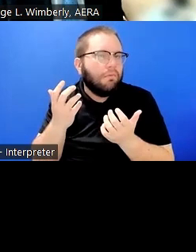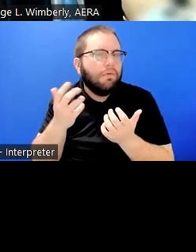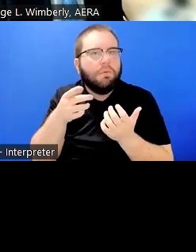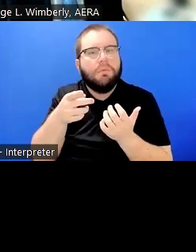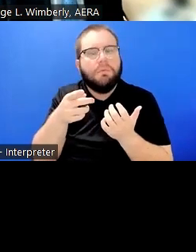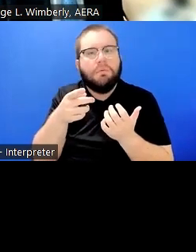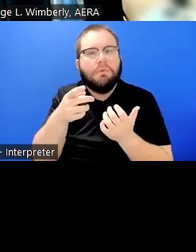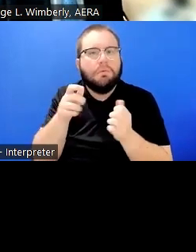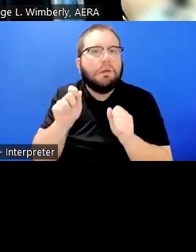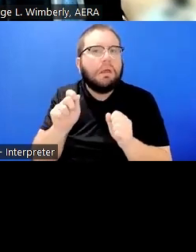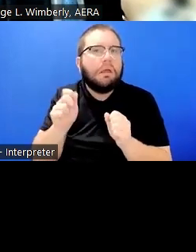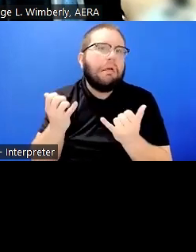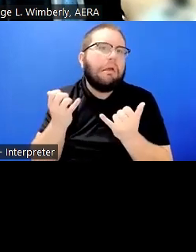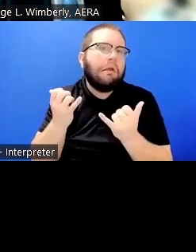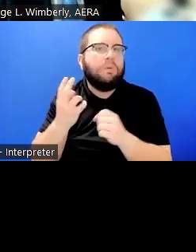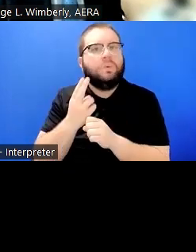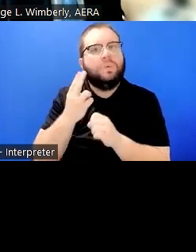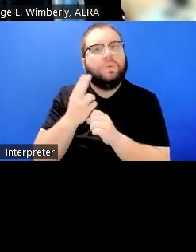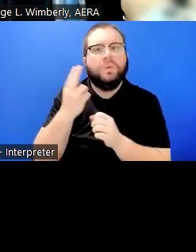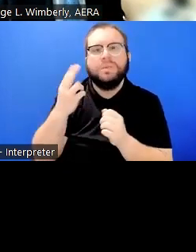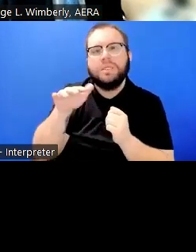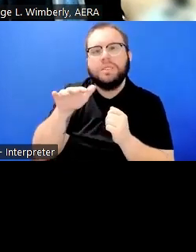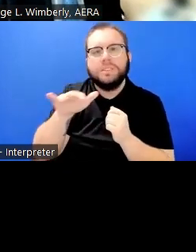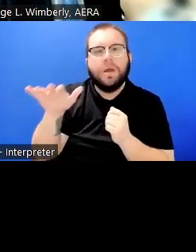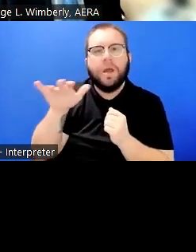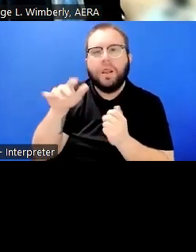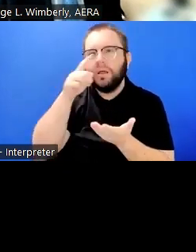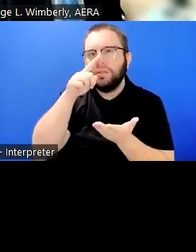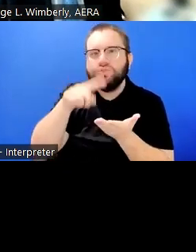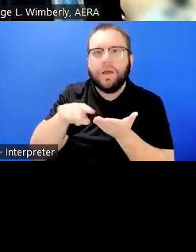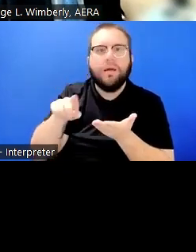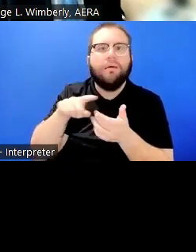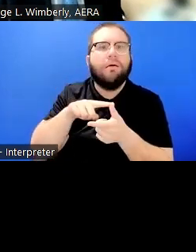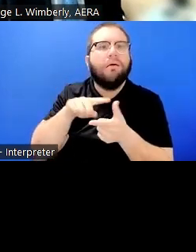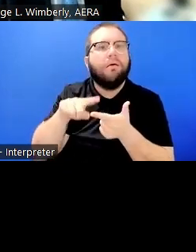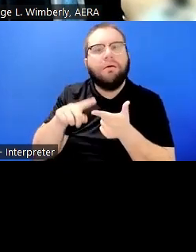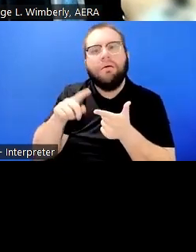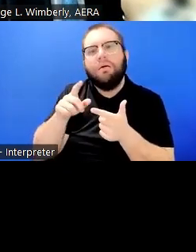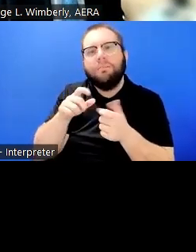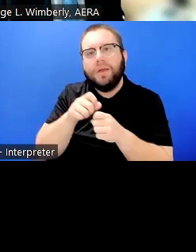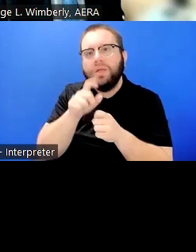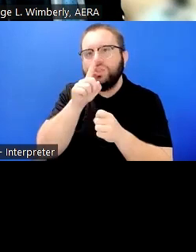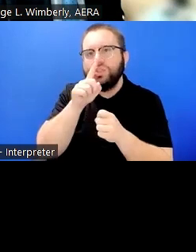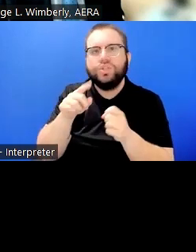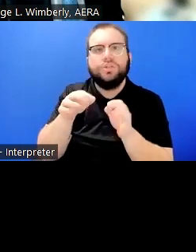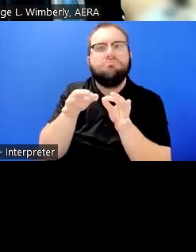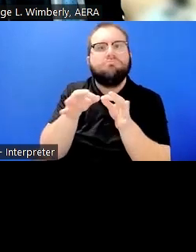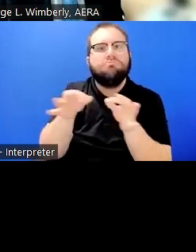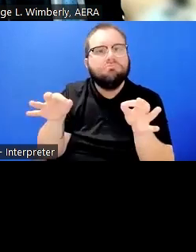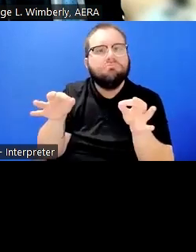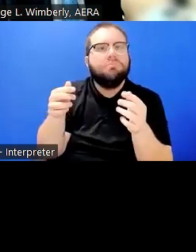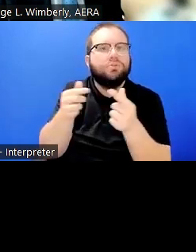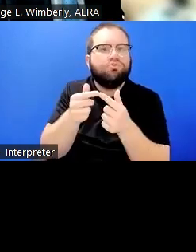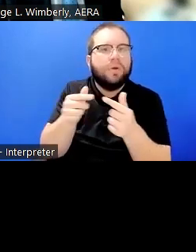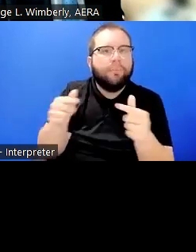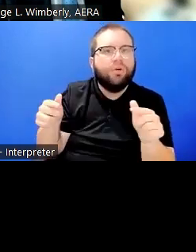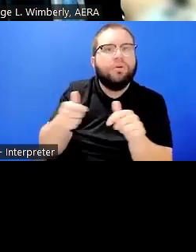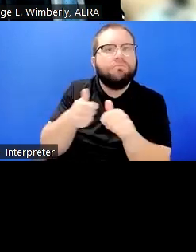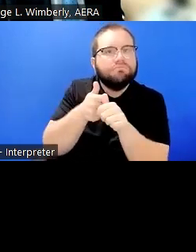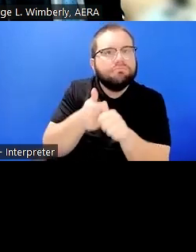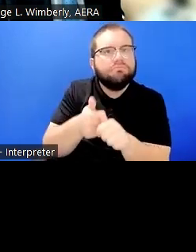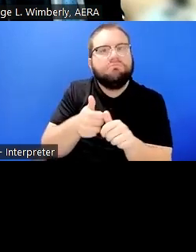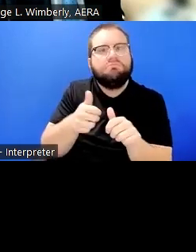for the spelling and complete sentences and all those kinds of things. But really, it's important is that you're